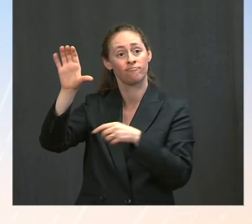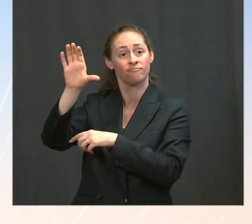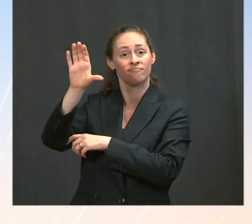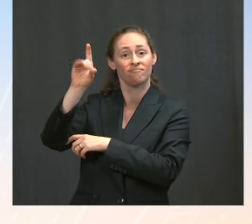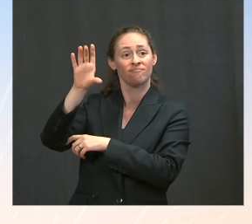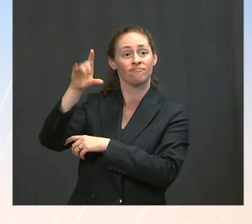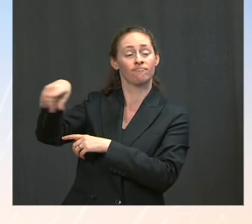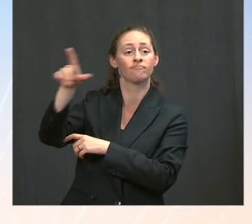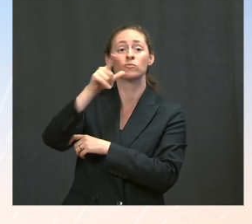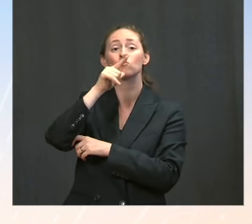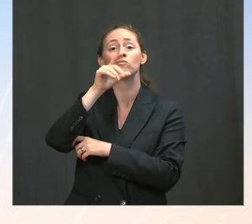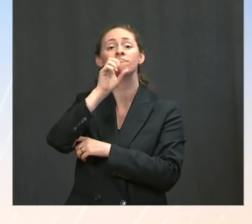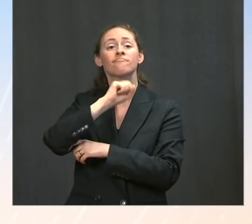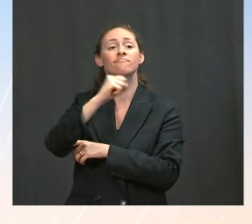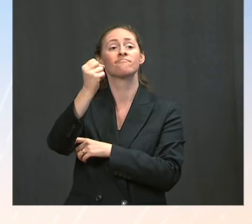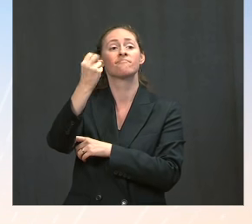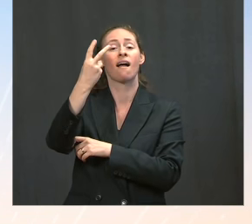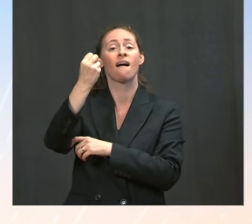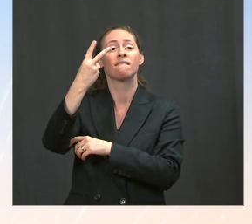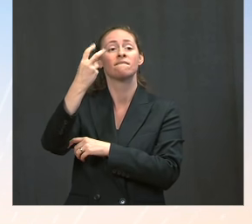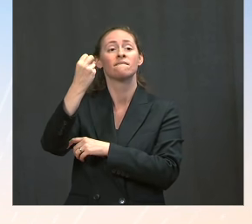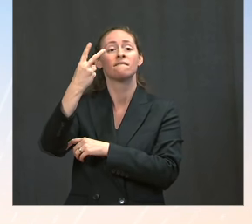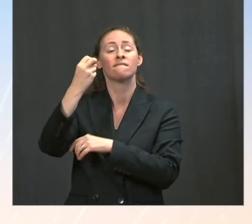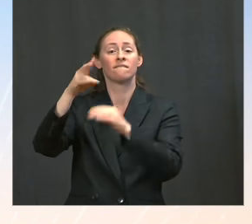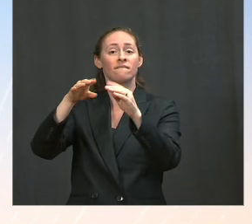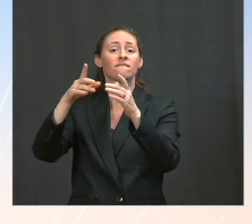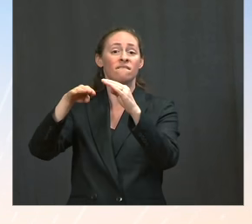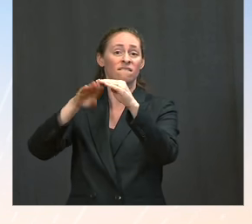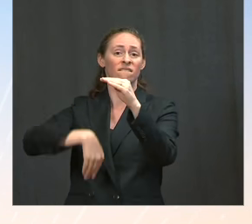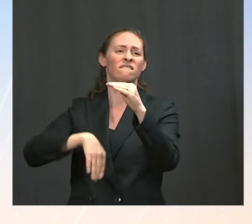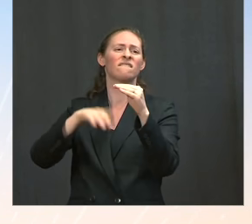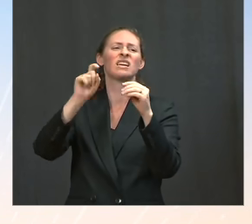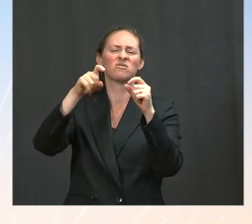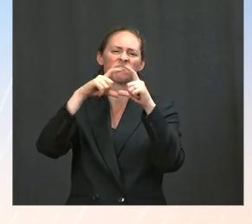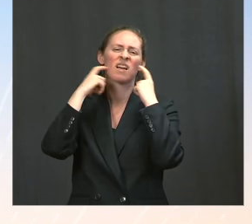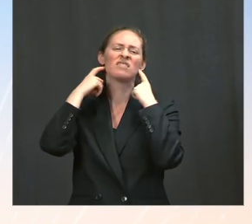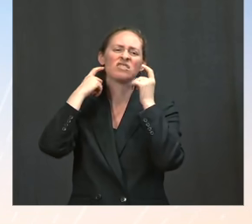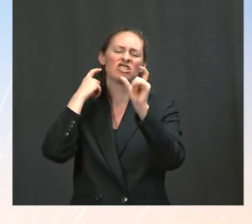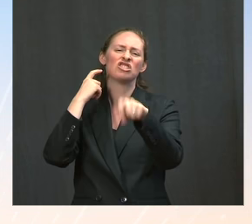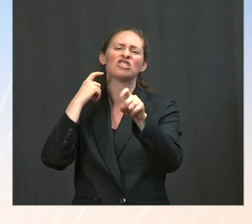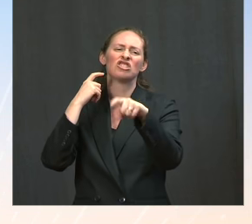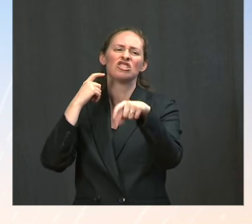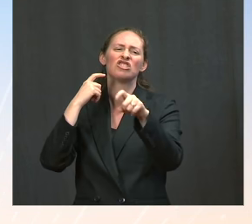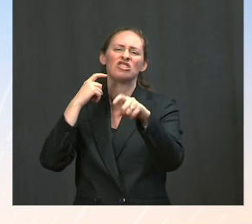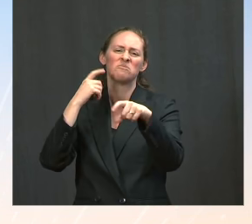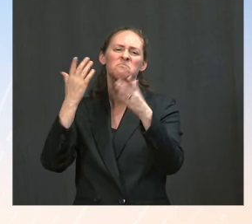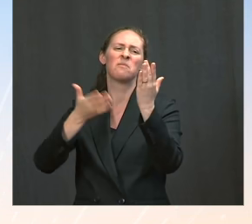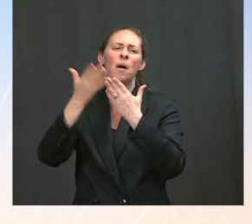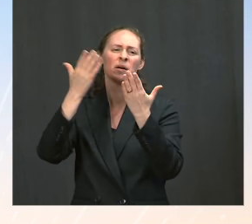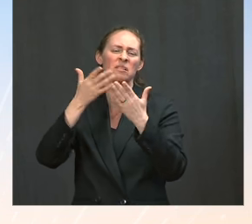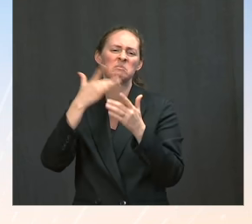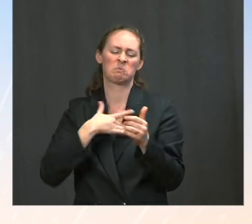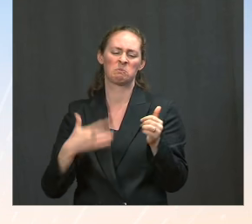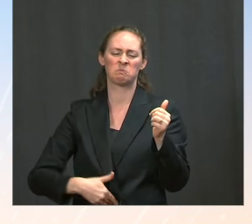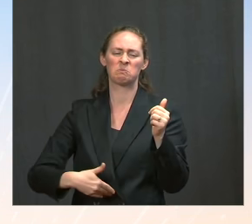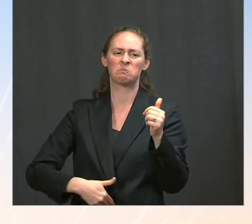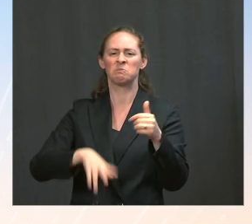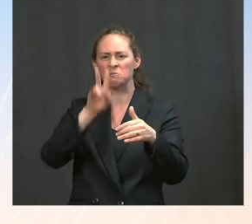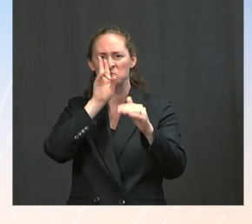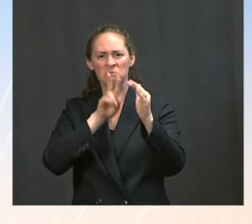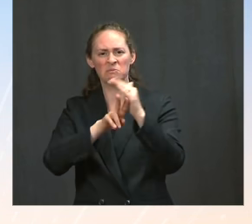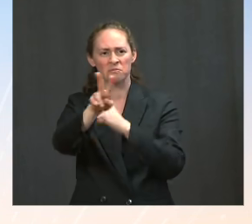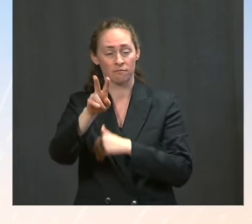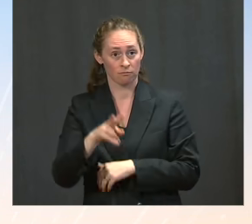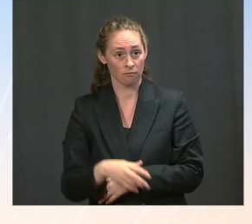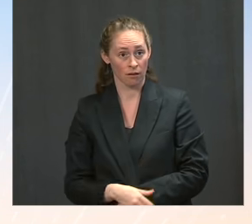age of 12 should probably be wearing a mask in school. That's probably what's going to happen. Has the CDC indicated